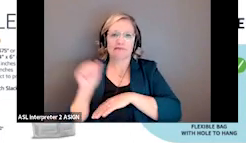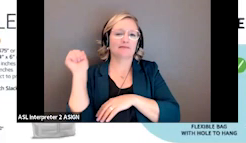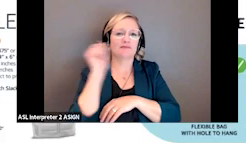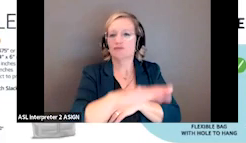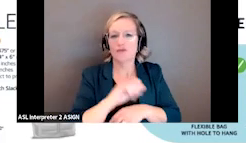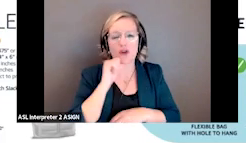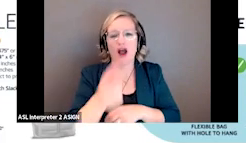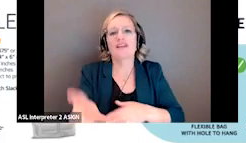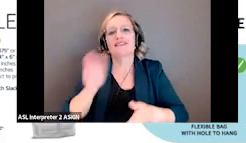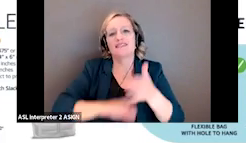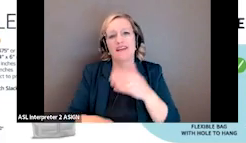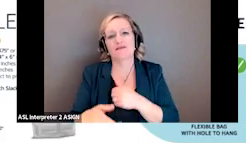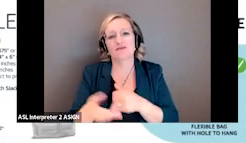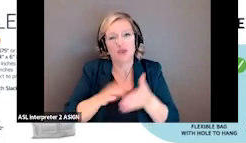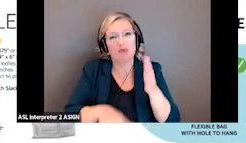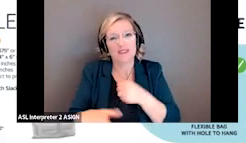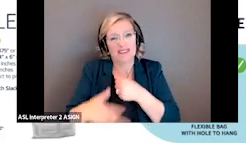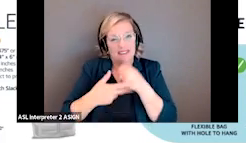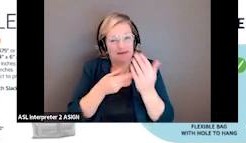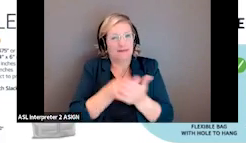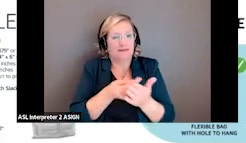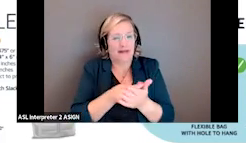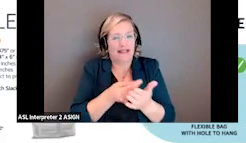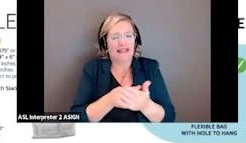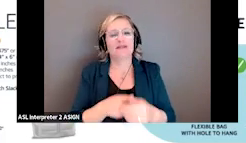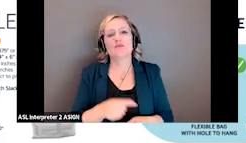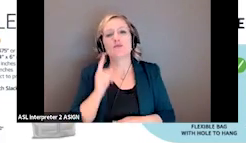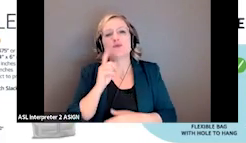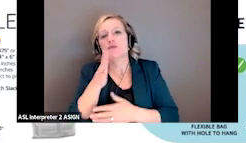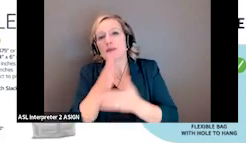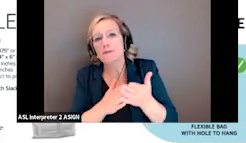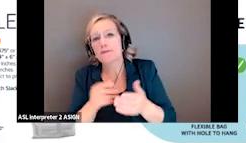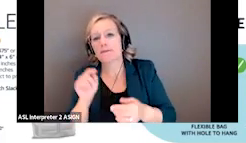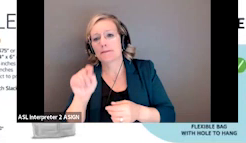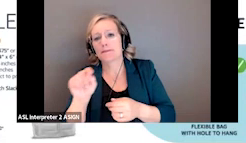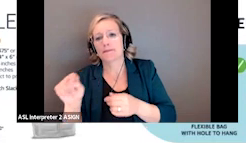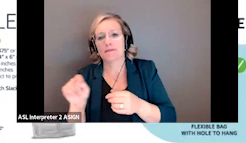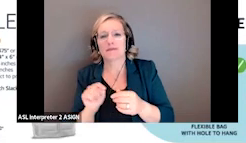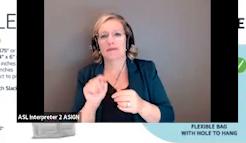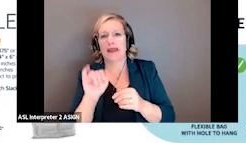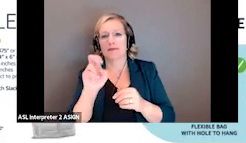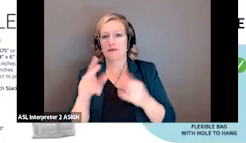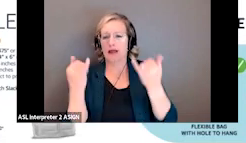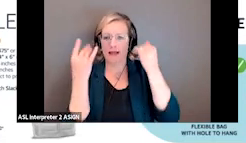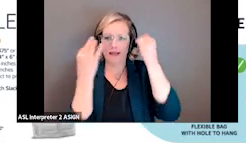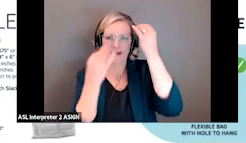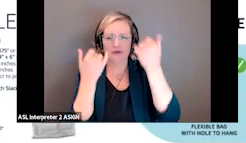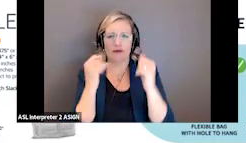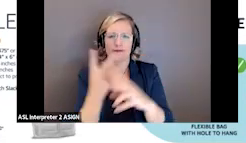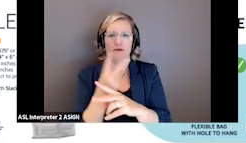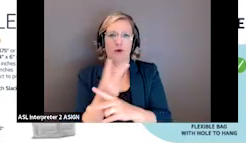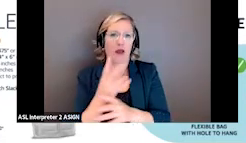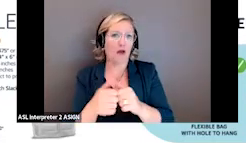called dunnage in the box. That's the bubble wrap that they may have in there. And so we